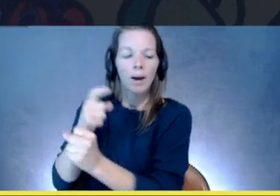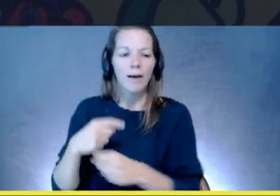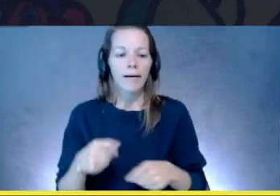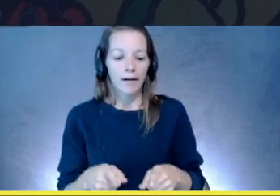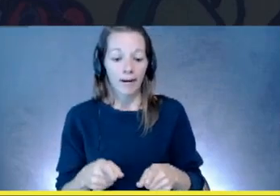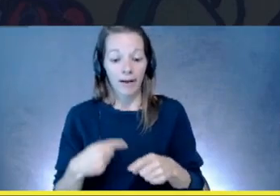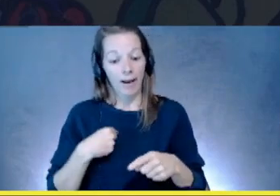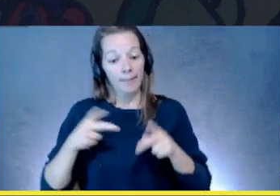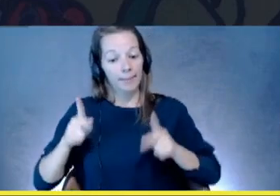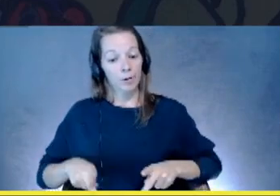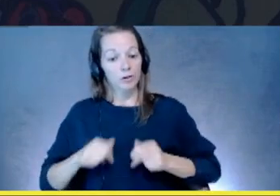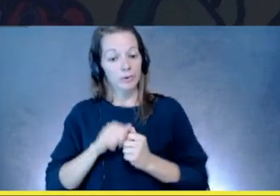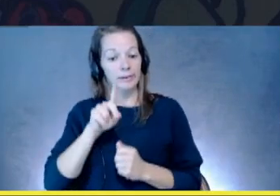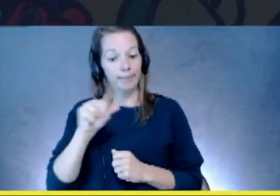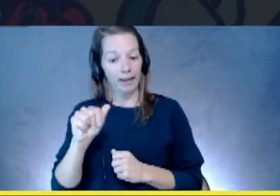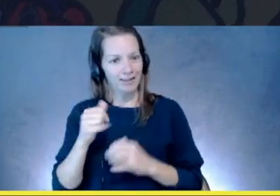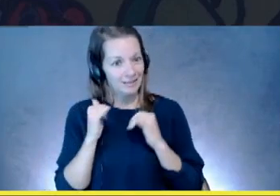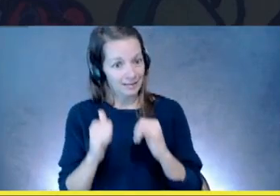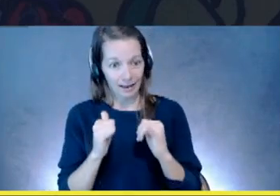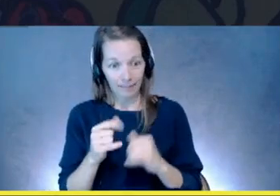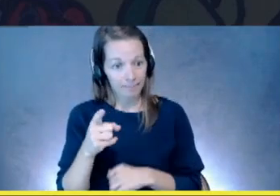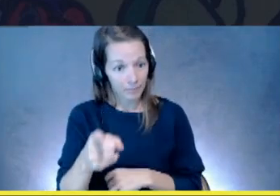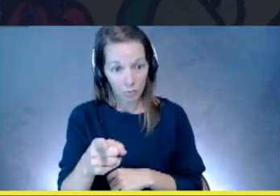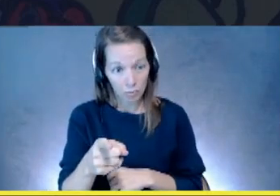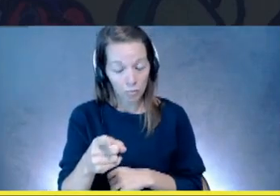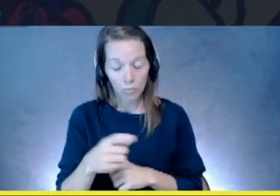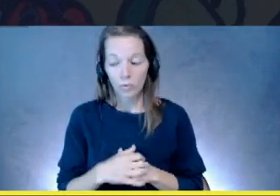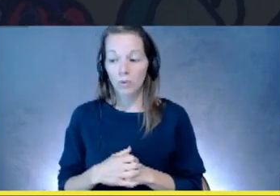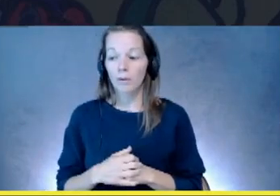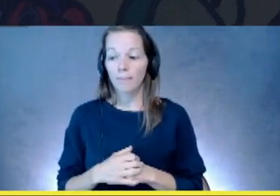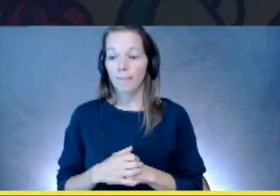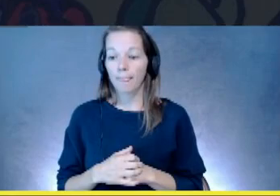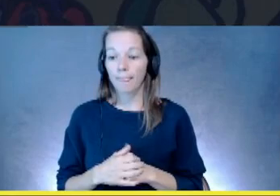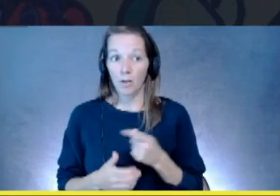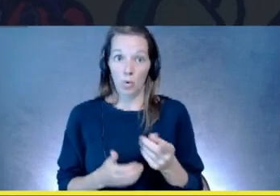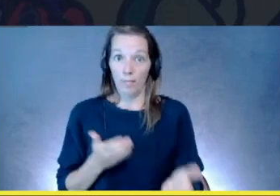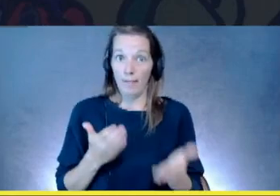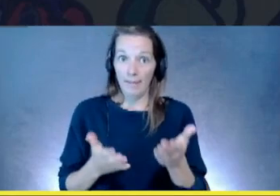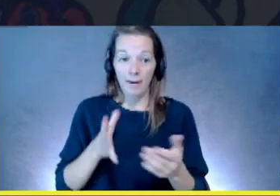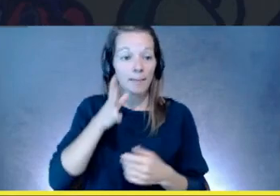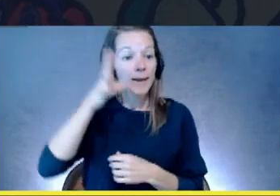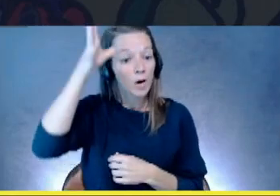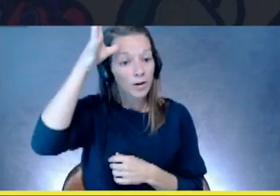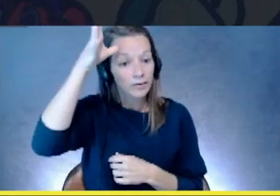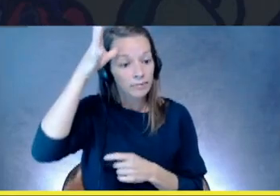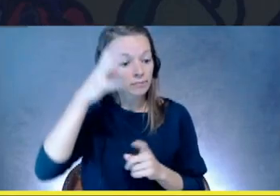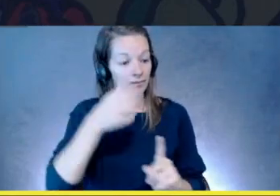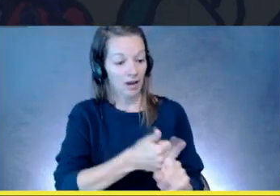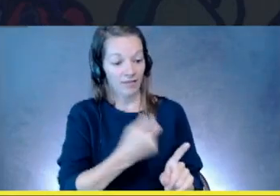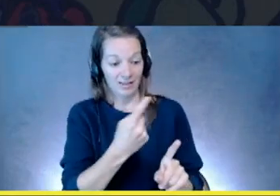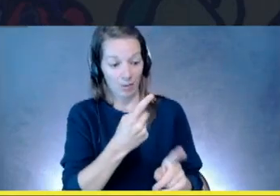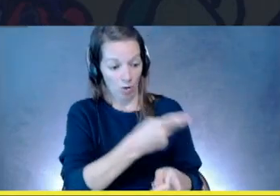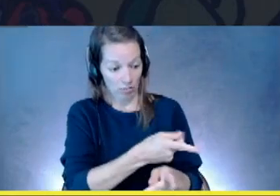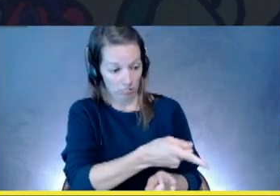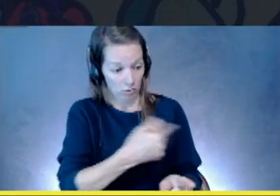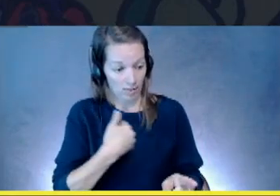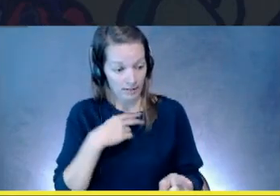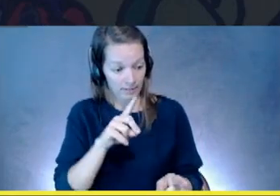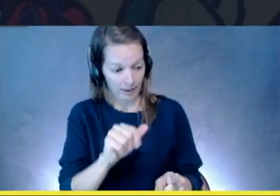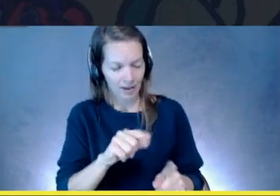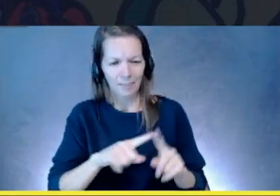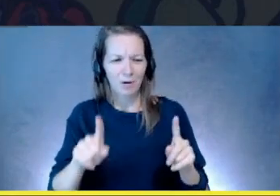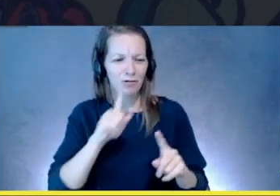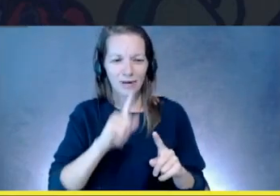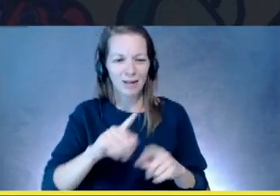disability just like you. And, you know, you may be a parent of someone with a disability, but at the end of the day, we're all going through